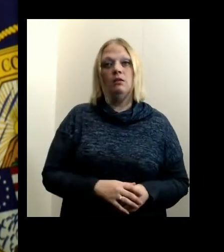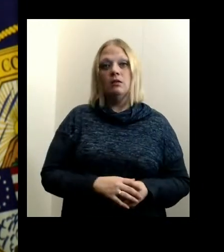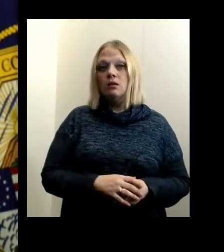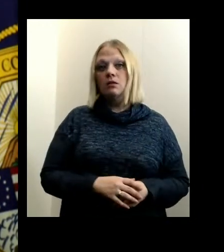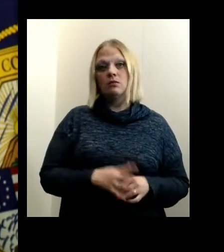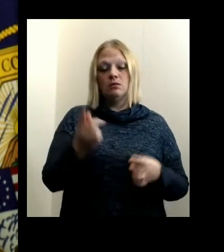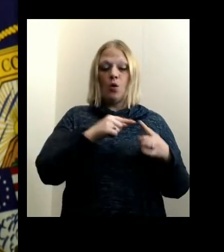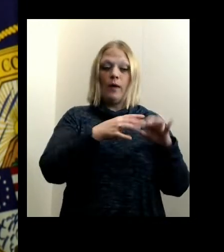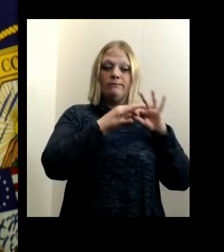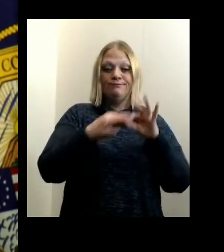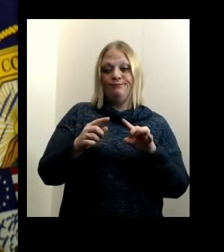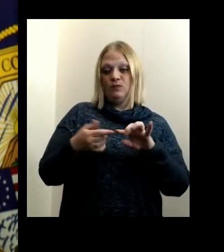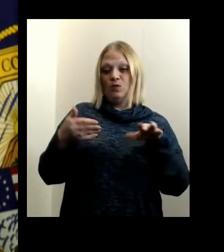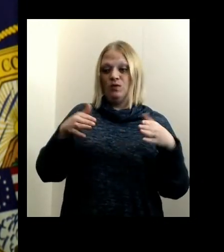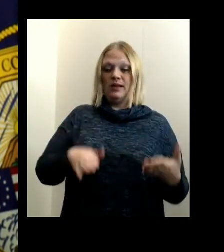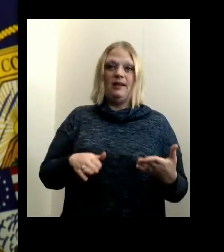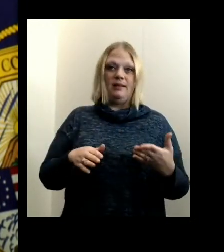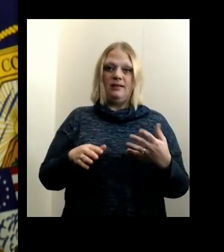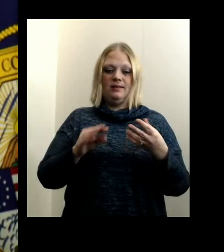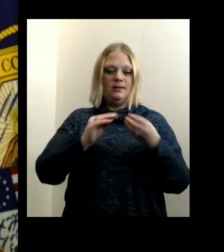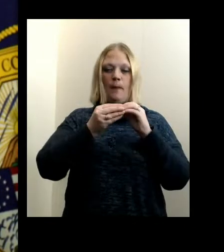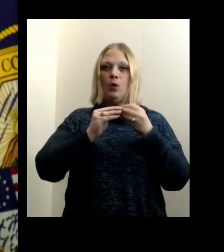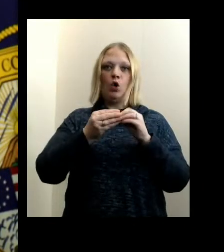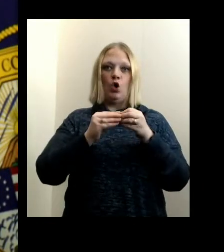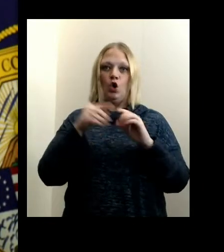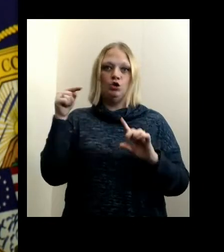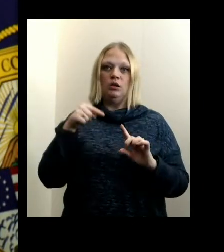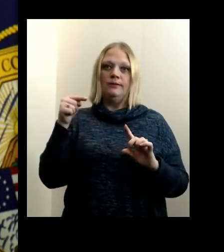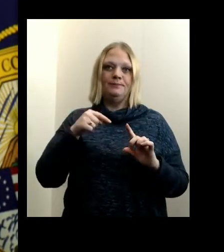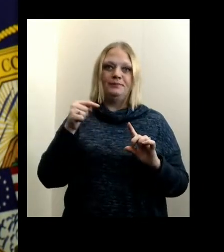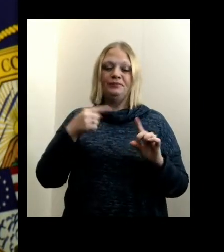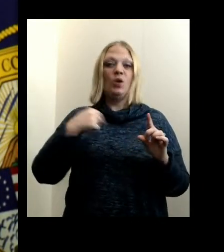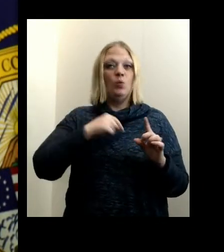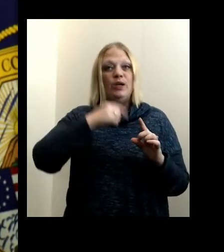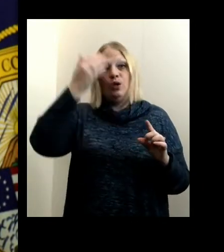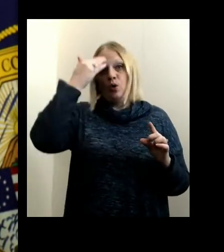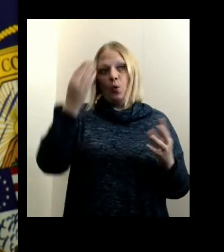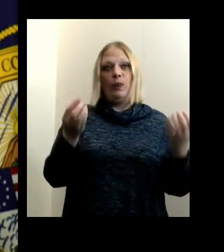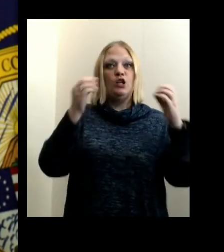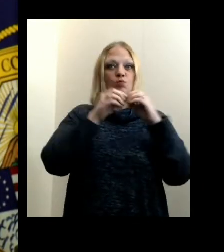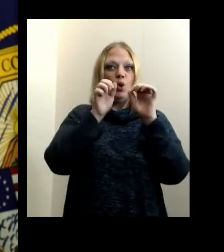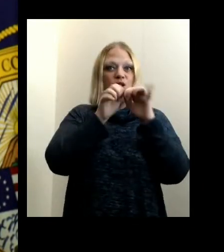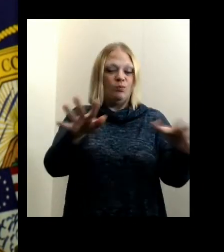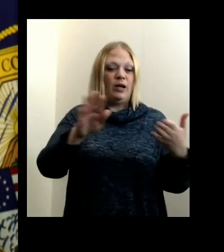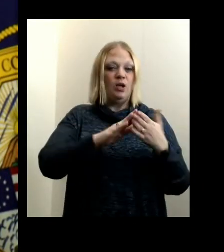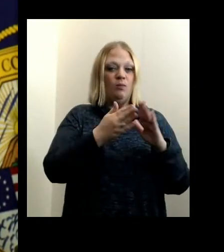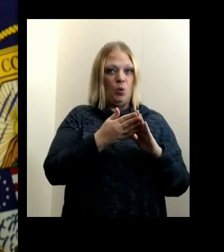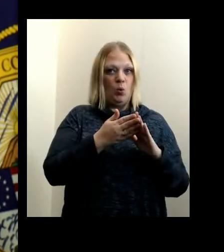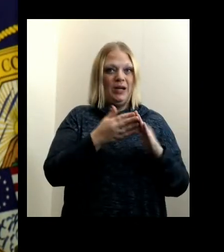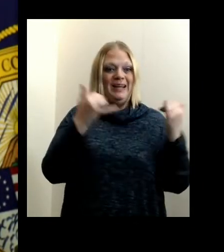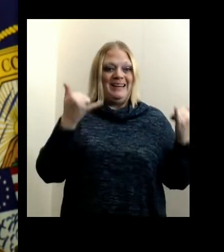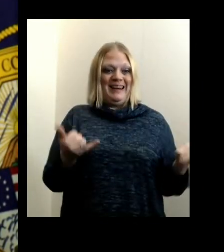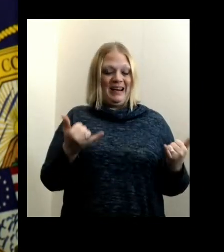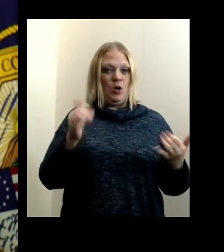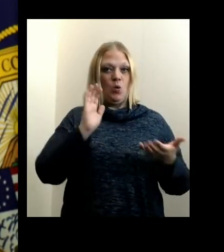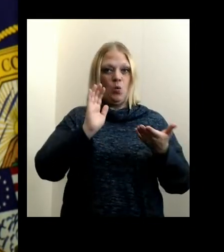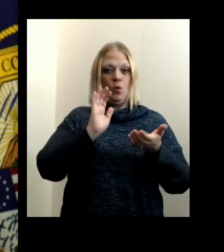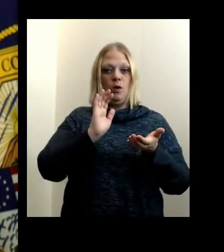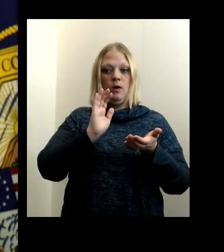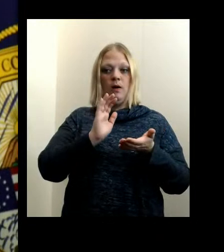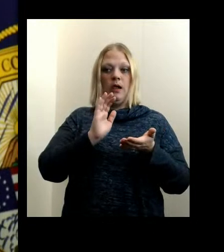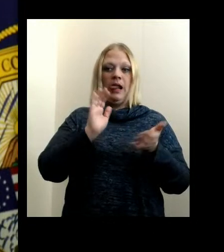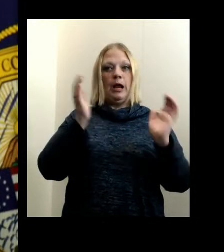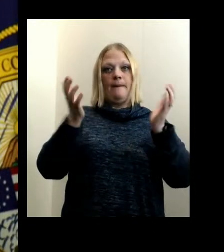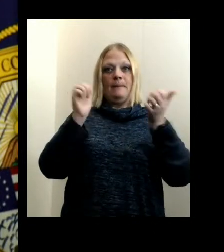comes to the deaths, it's all a matter of numbers. We know that there's greater spread in our community today than there was earlier in the year.